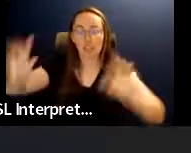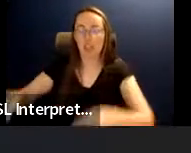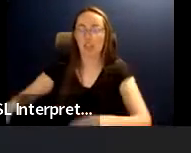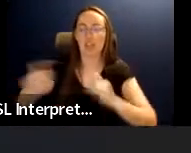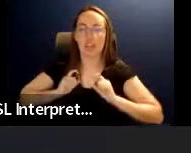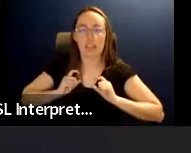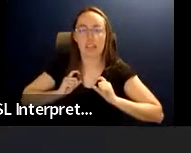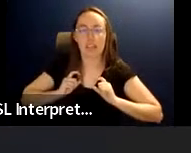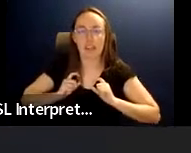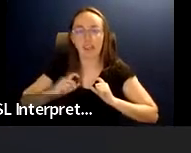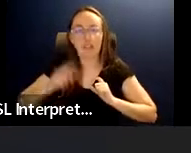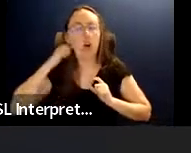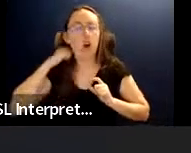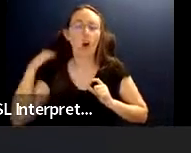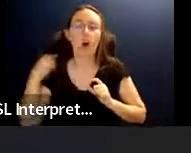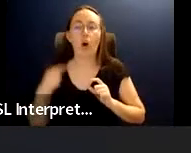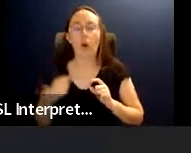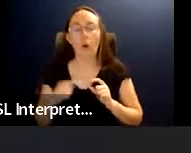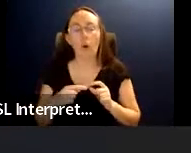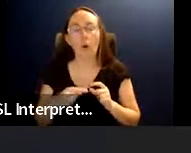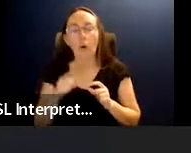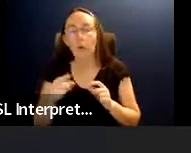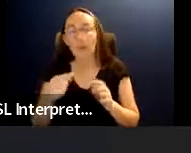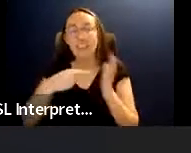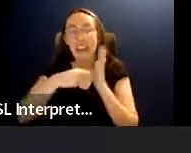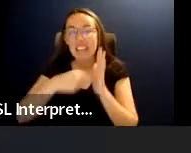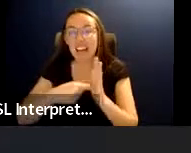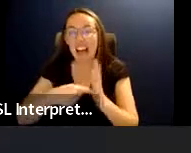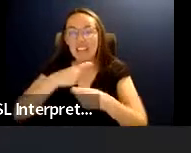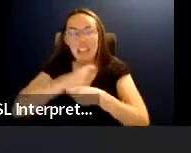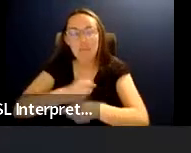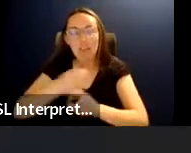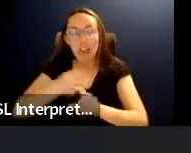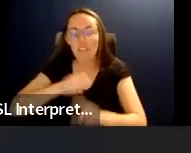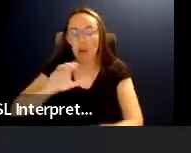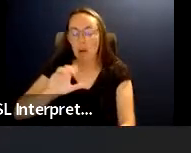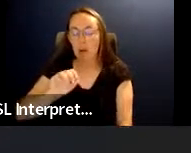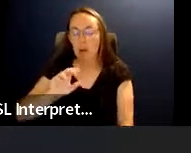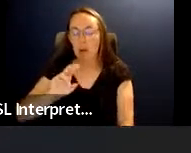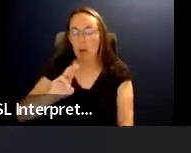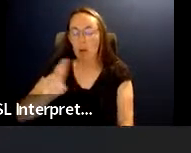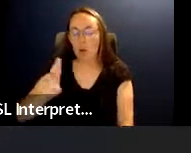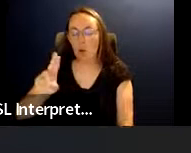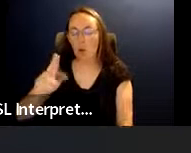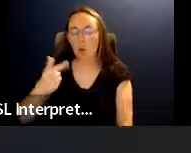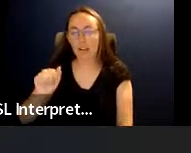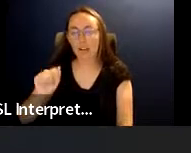vote yes on the school budget. All of these signs that are made out of corrugated plastic. And